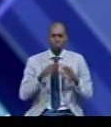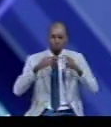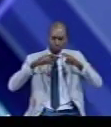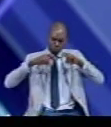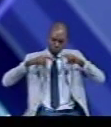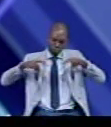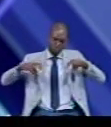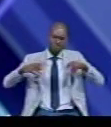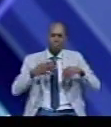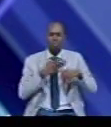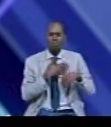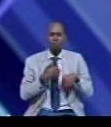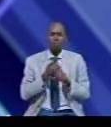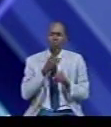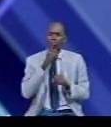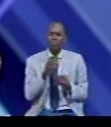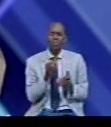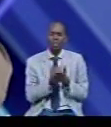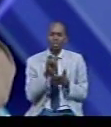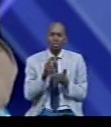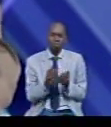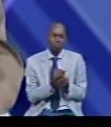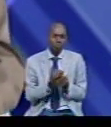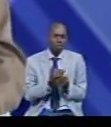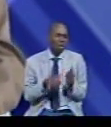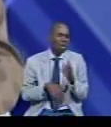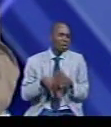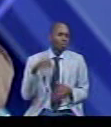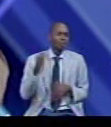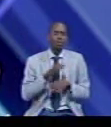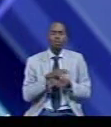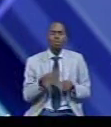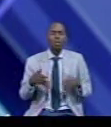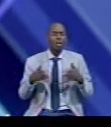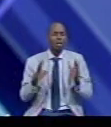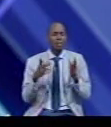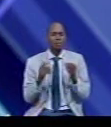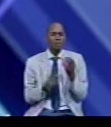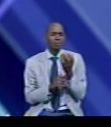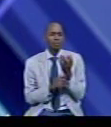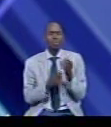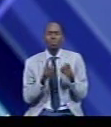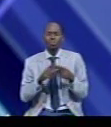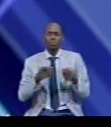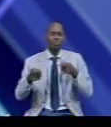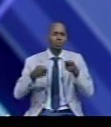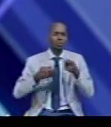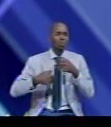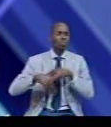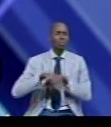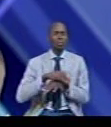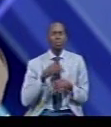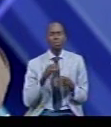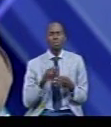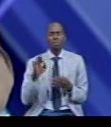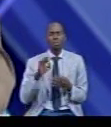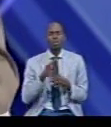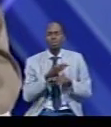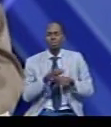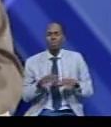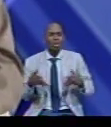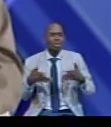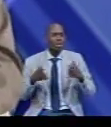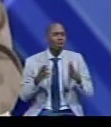that we flush it out. We don't allow the flesh to rule over the spirit. We don't allow what